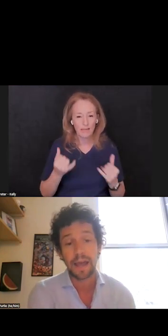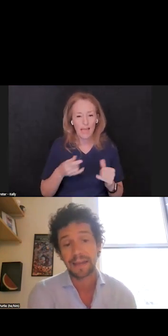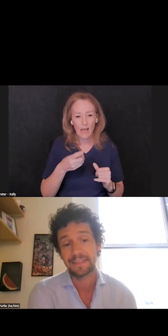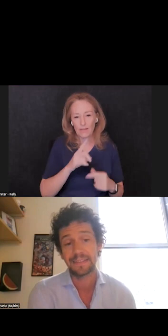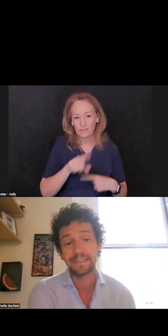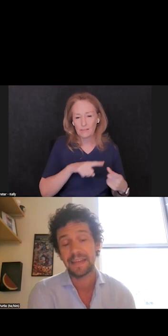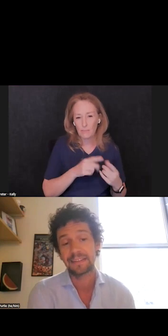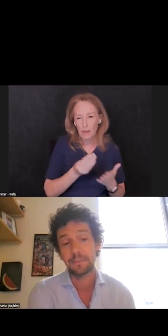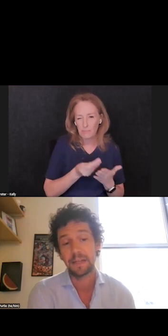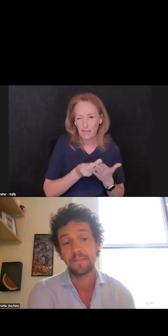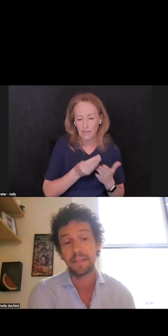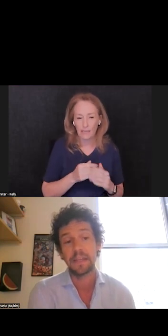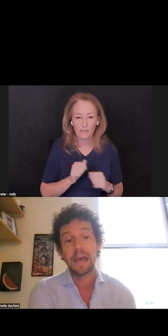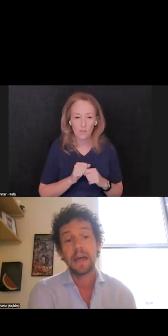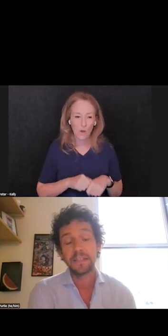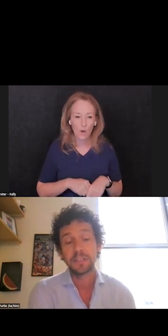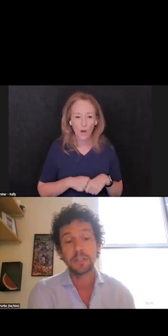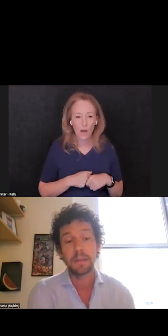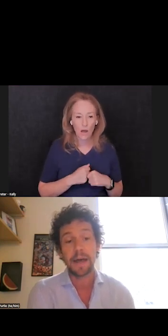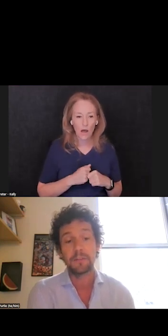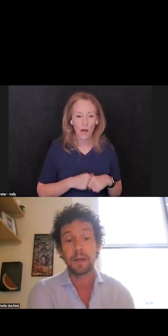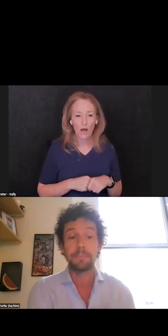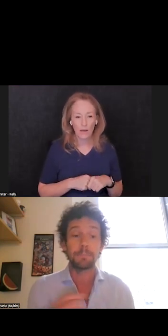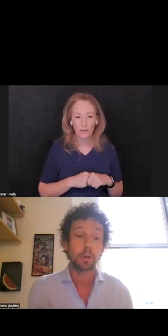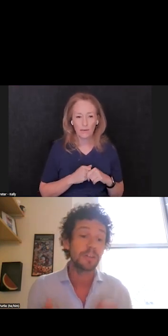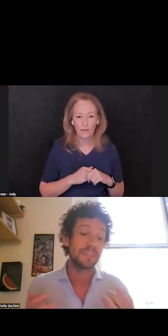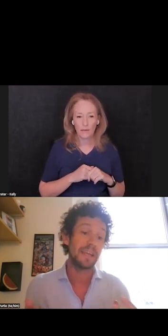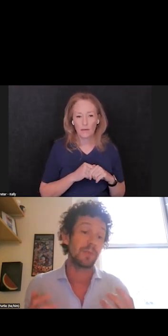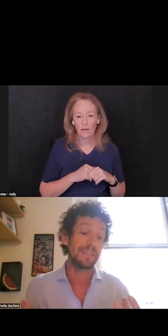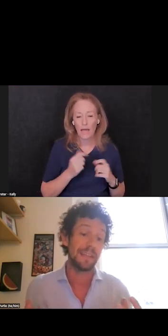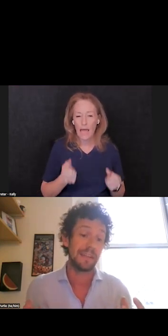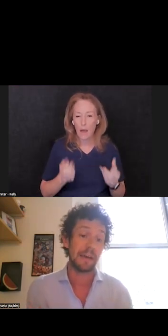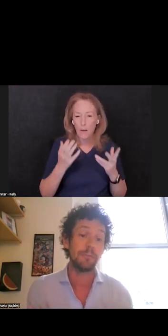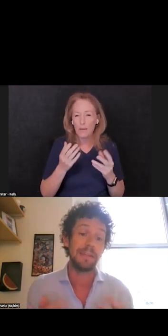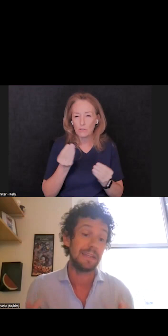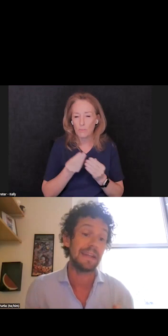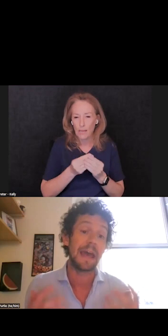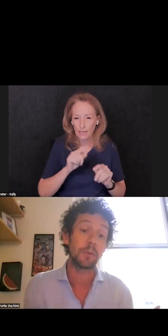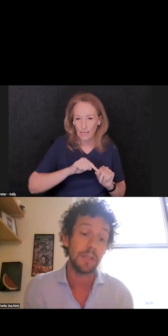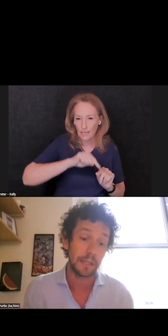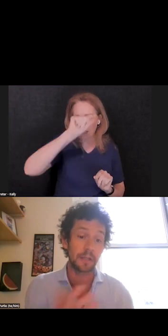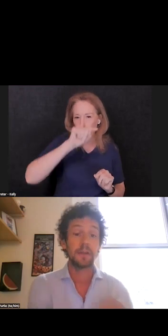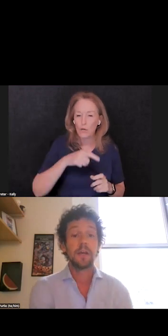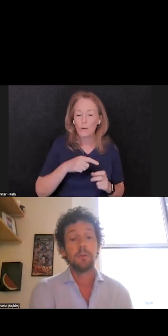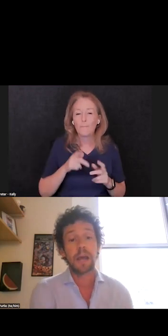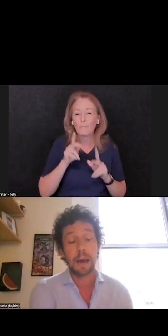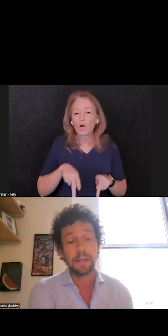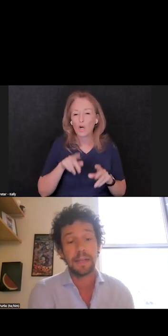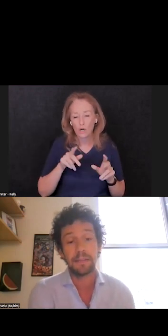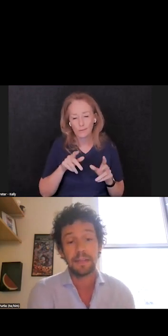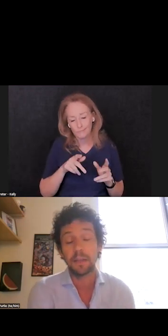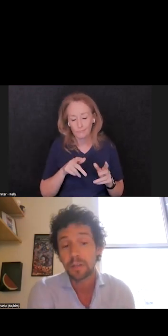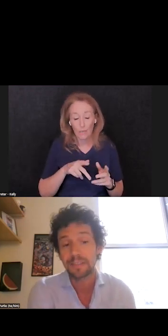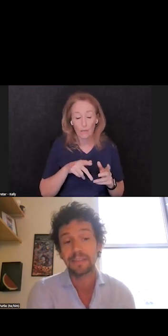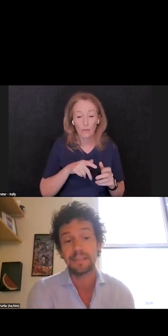the y-axis is the estimate of the additional amount of money per state resident that will be needed every year to